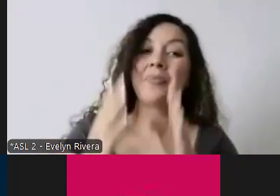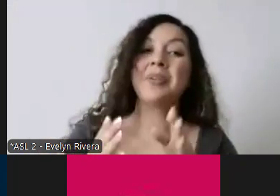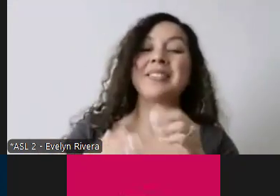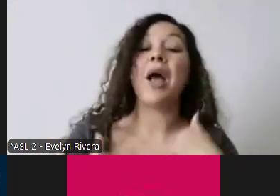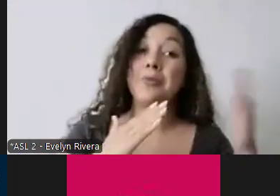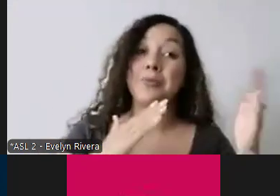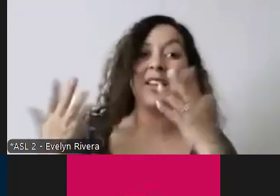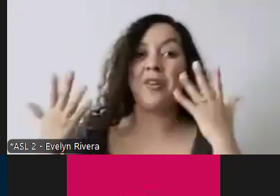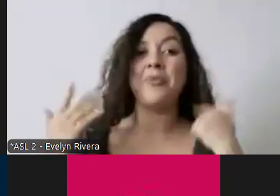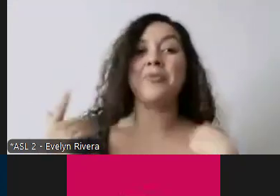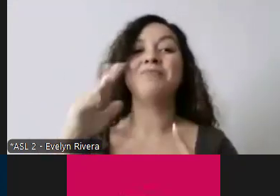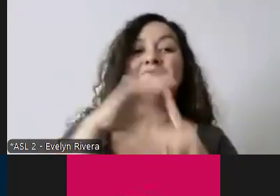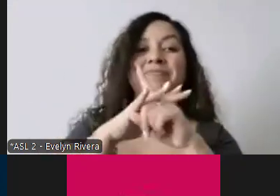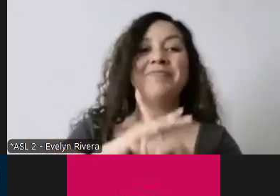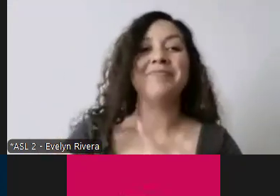time.